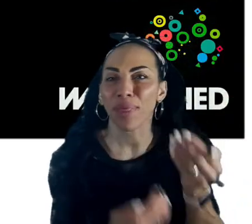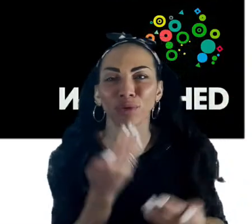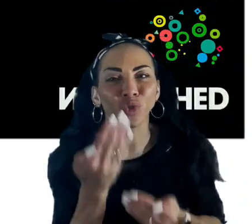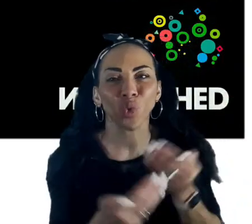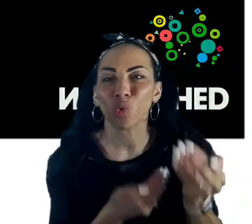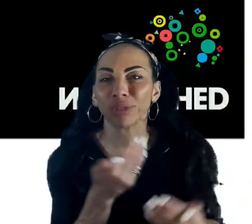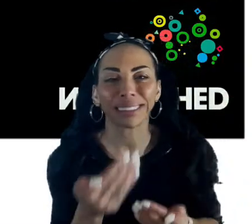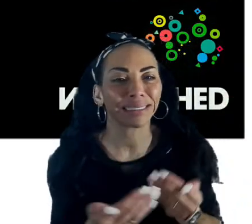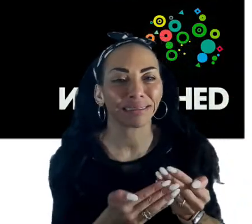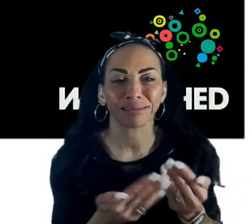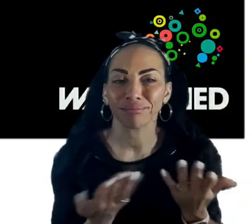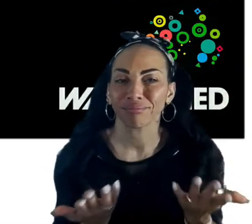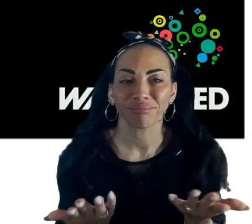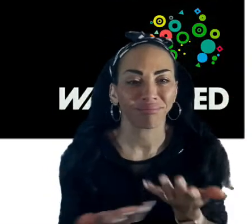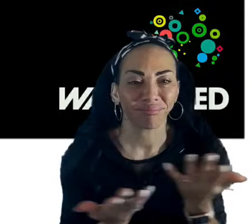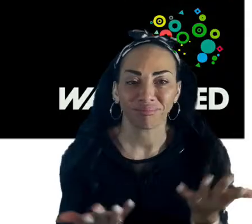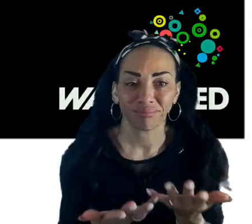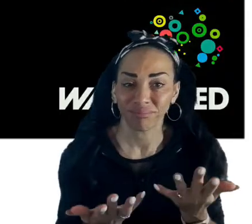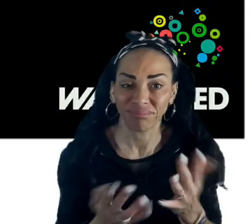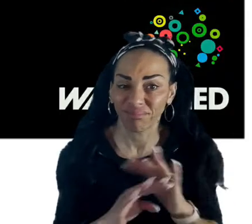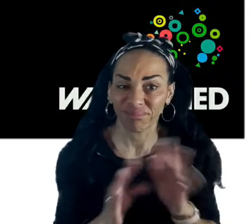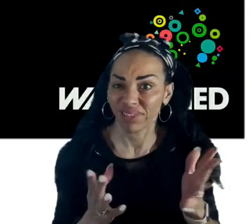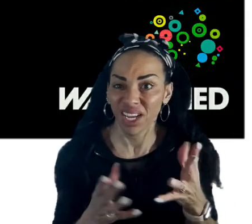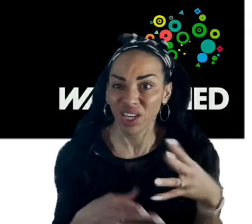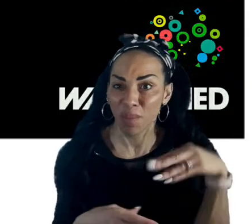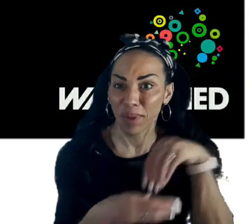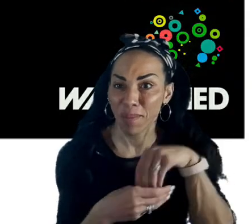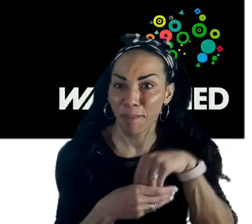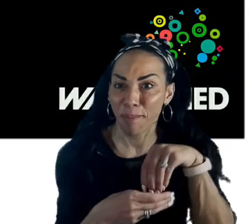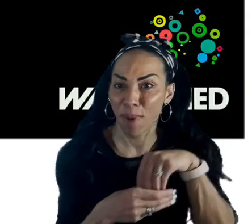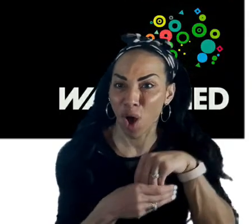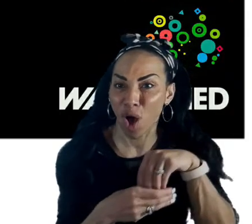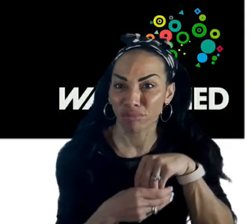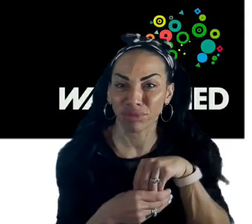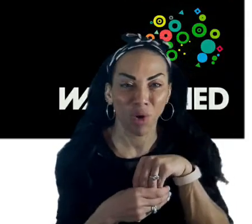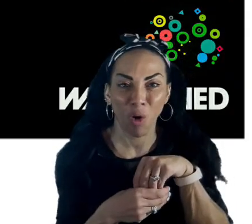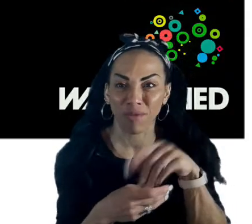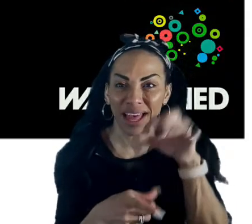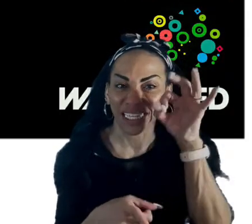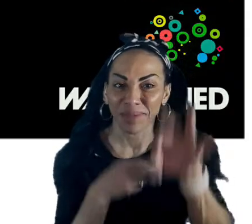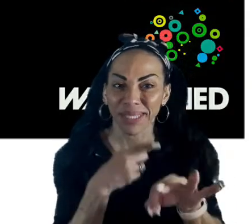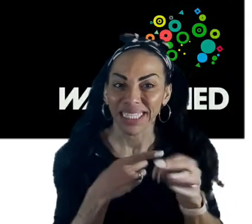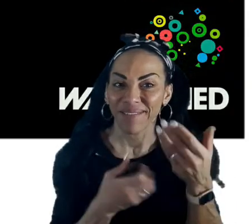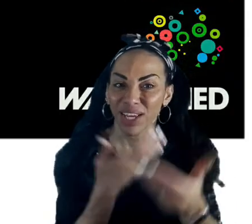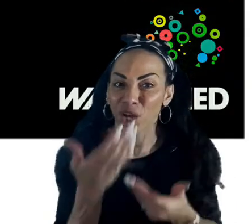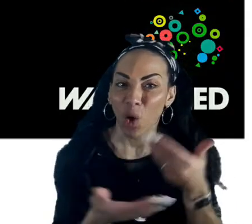have not been part of that specific conversation.